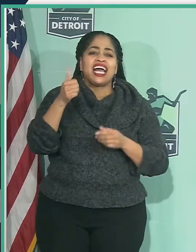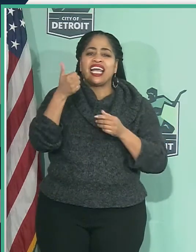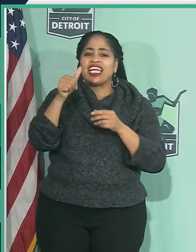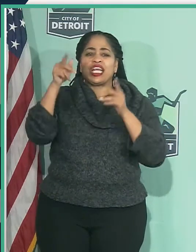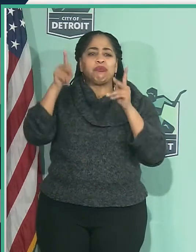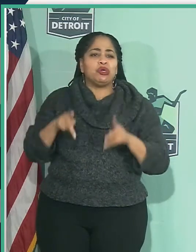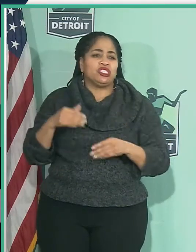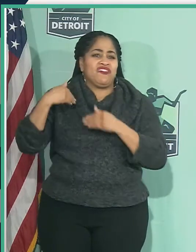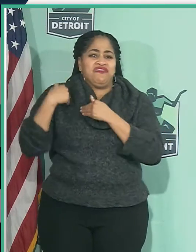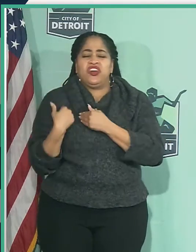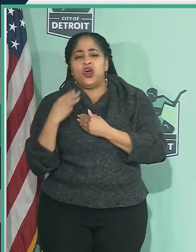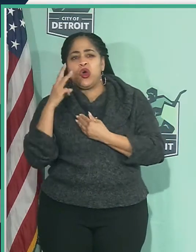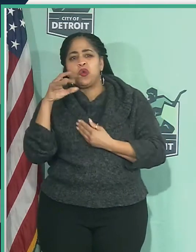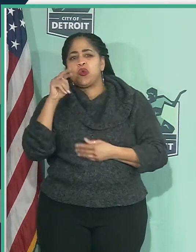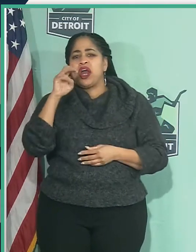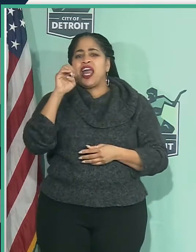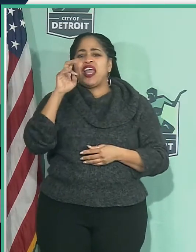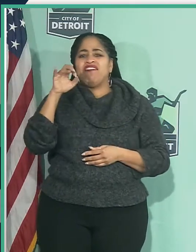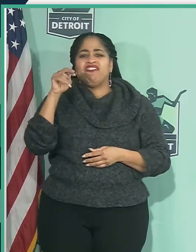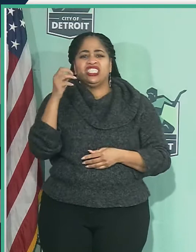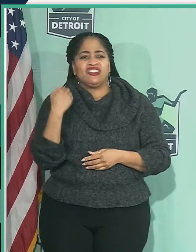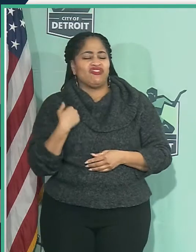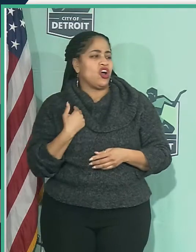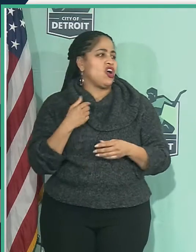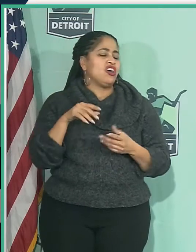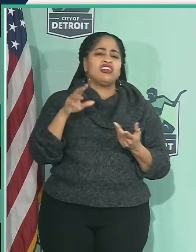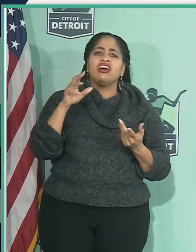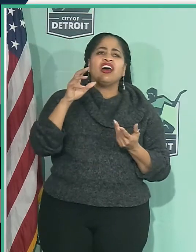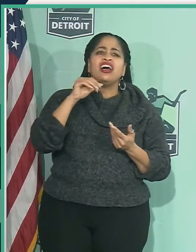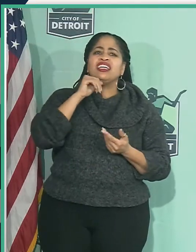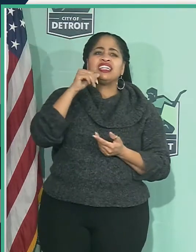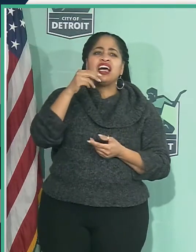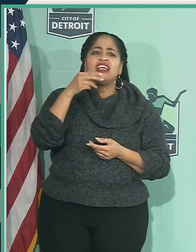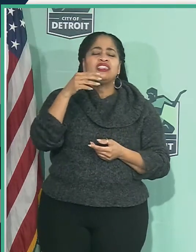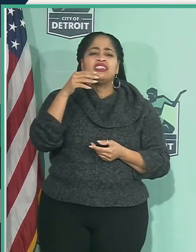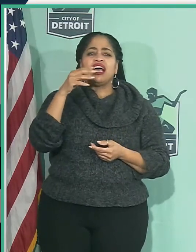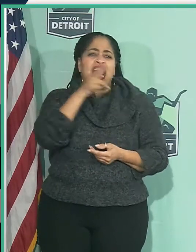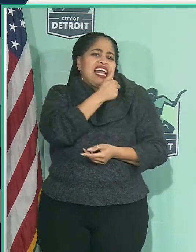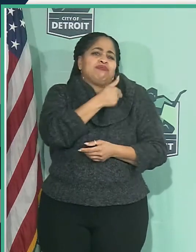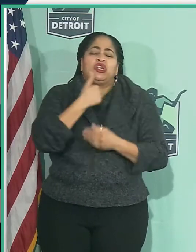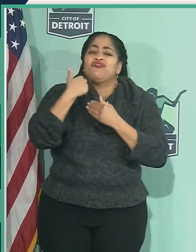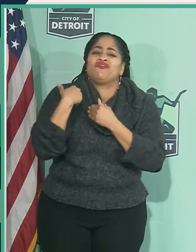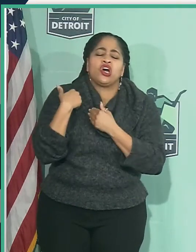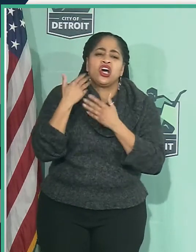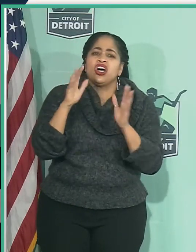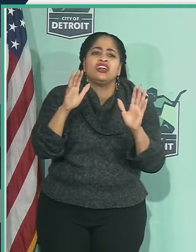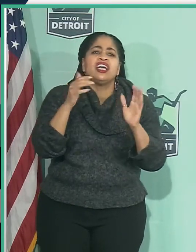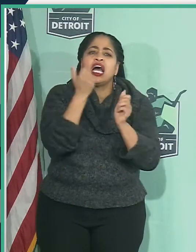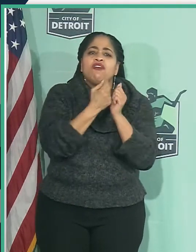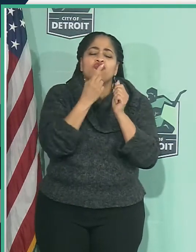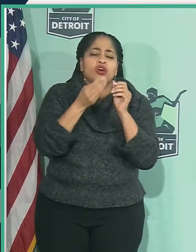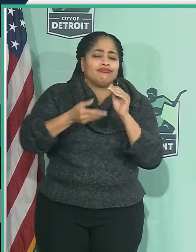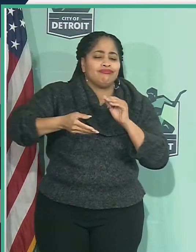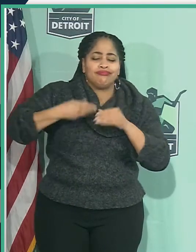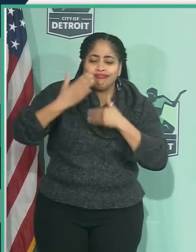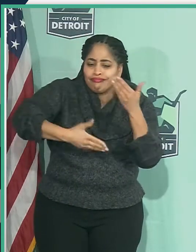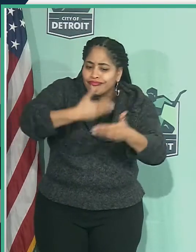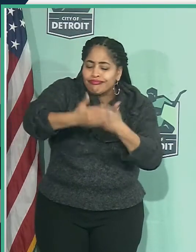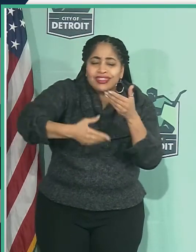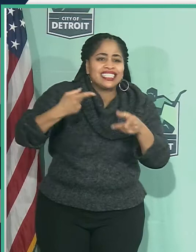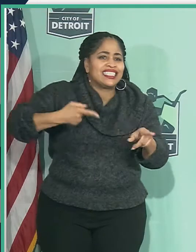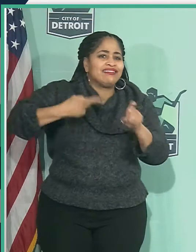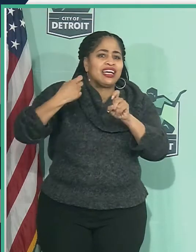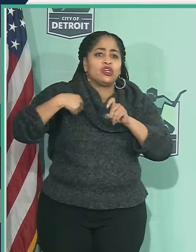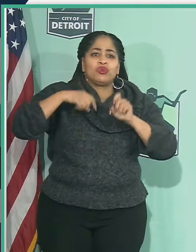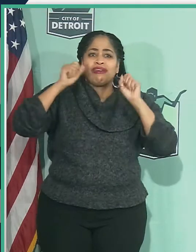Warren Evans' fault. It's not Beaumont Hospital's fault. Everybody is moving as fast as the vaccines